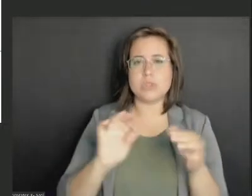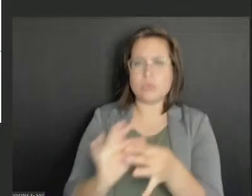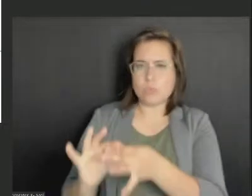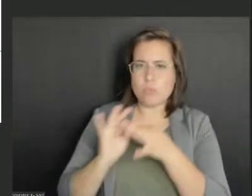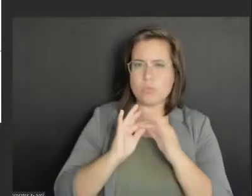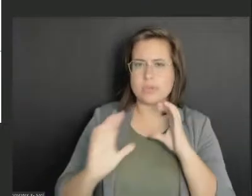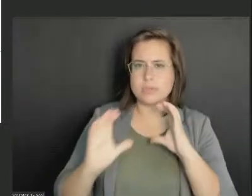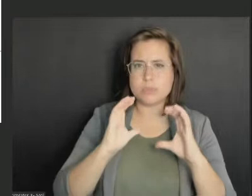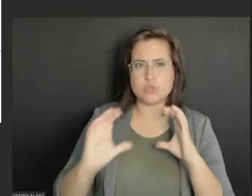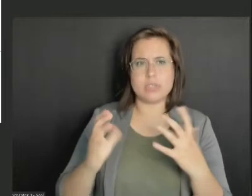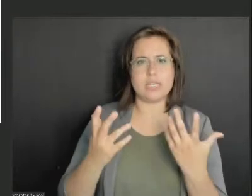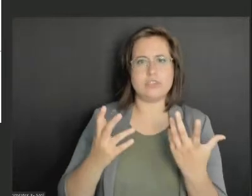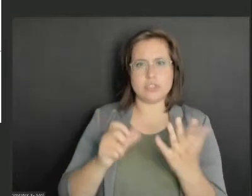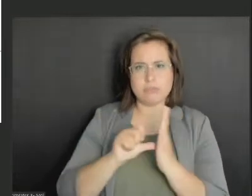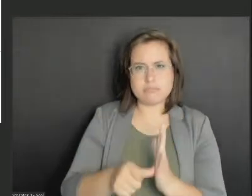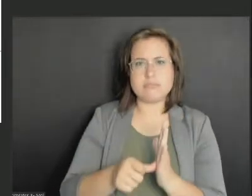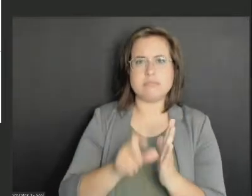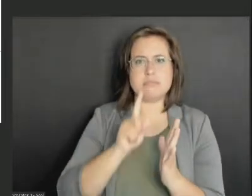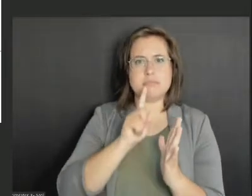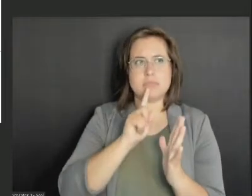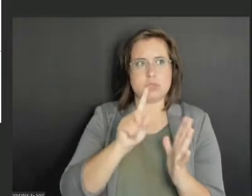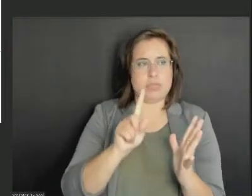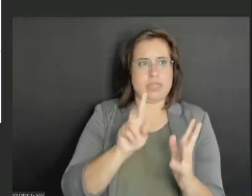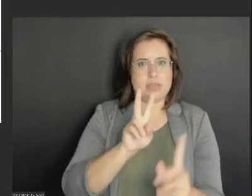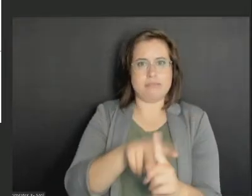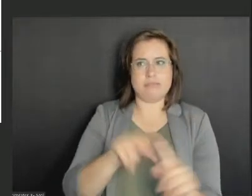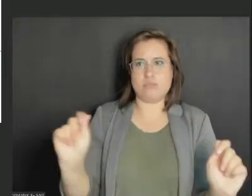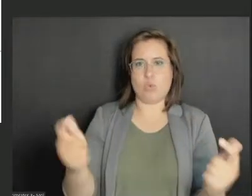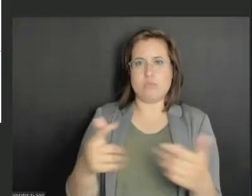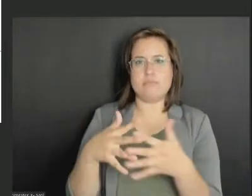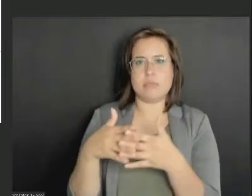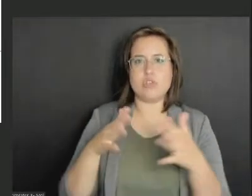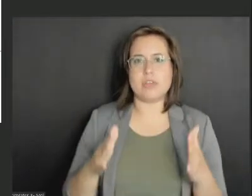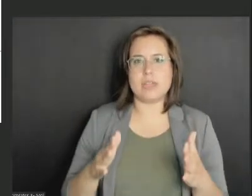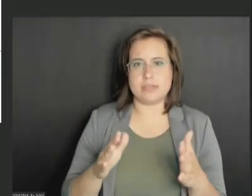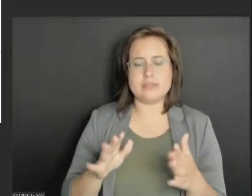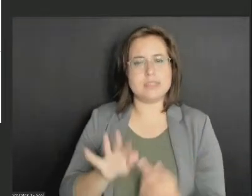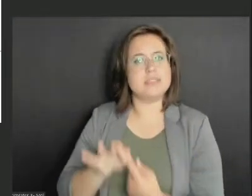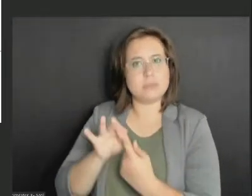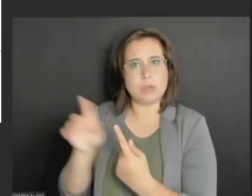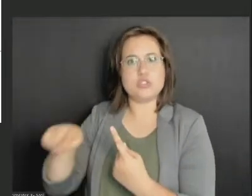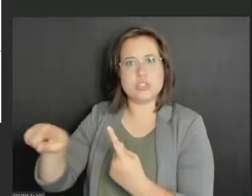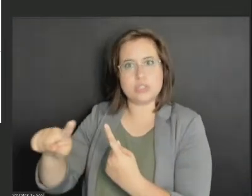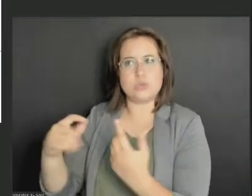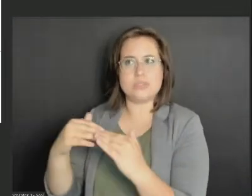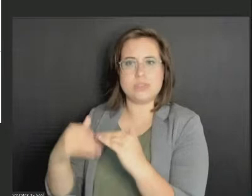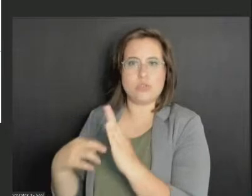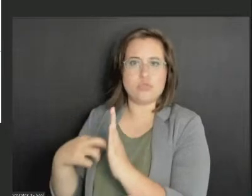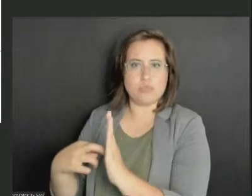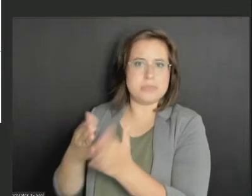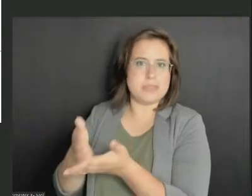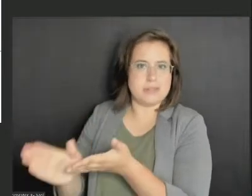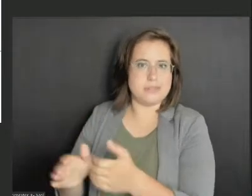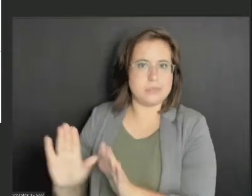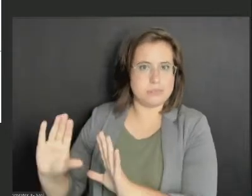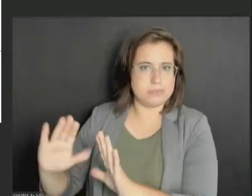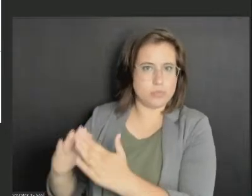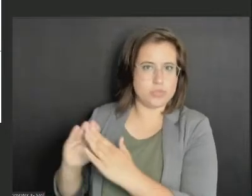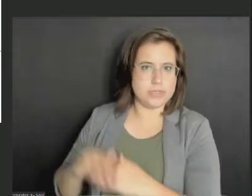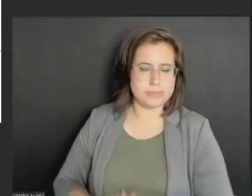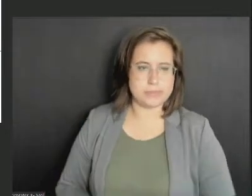communications that better reach all Americans, and especially those historically underserved. Next slide, please.